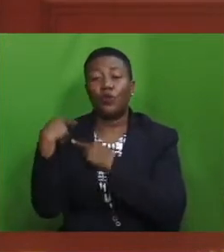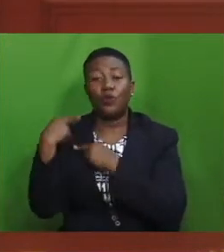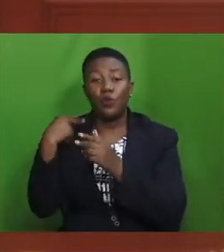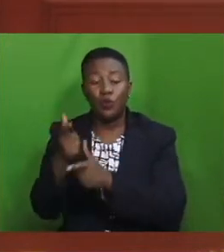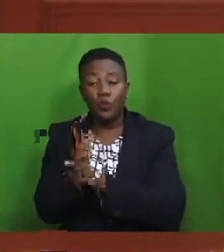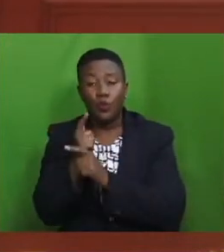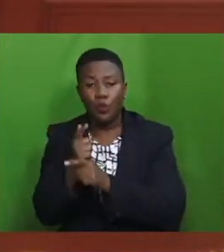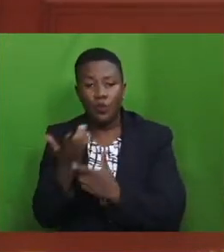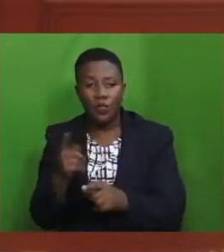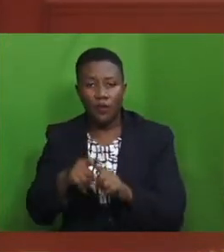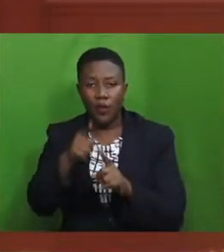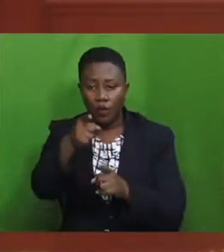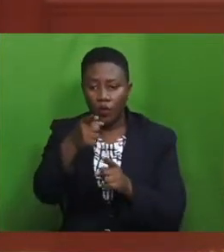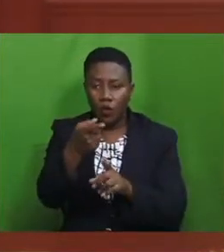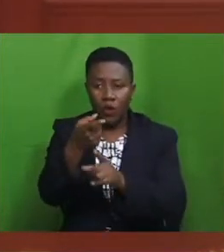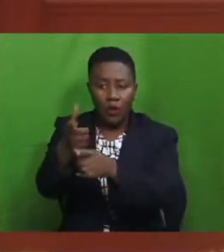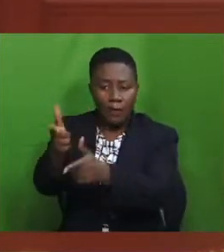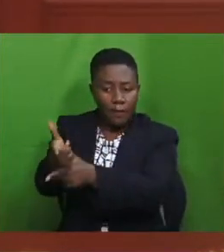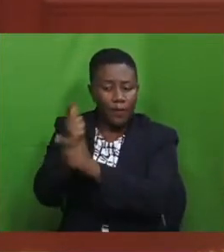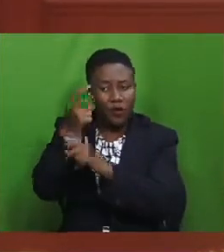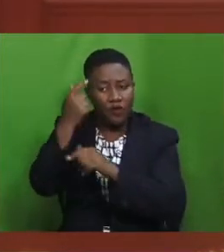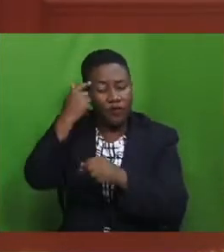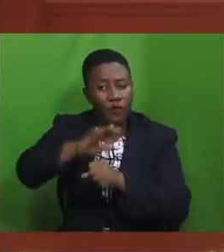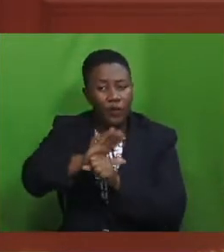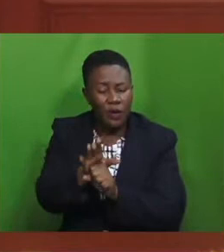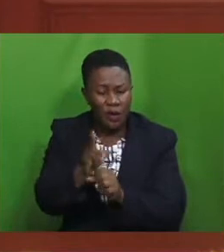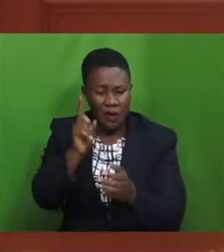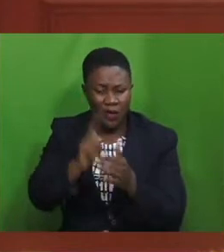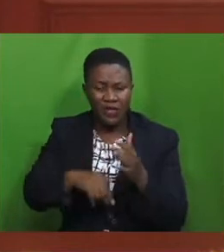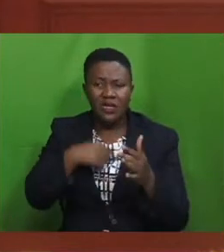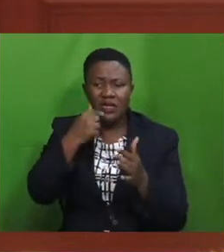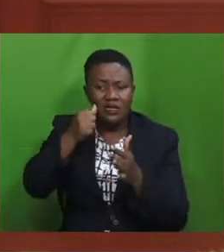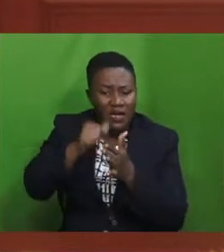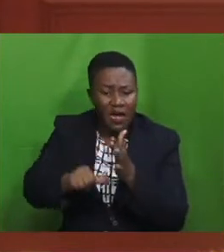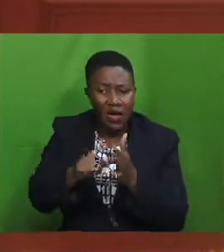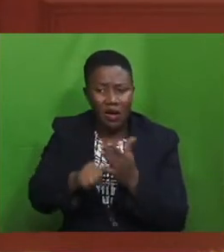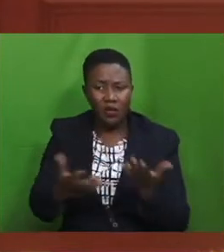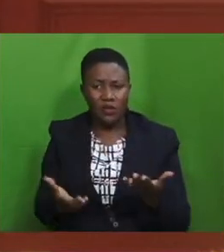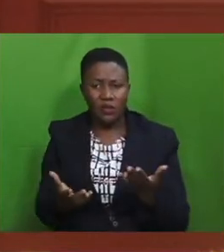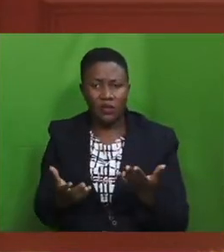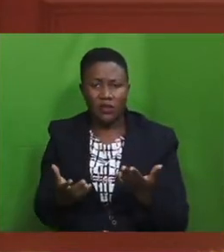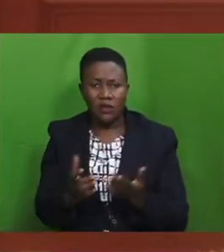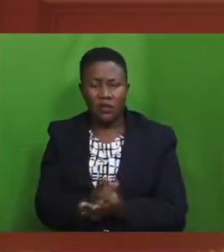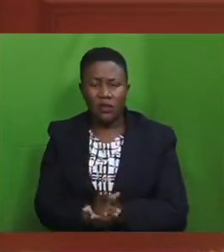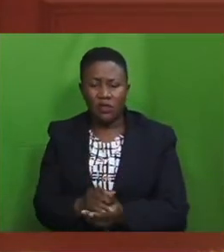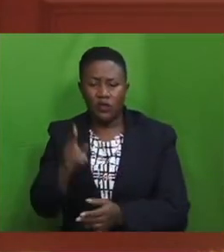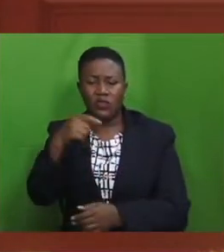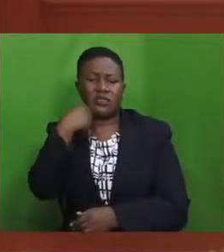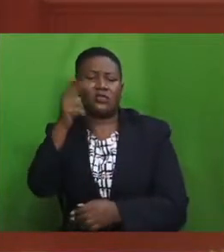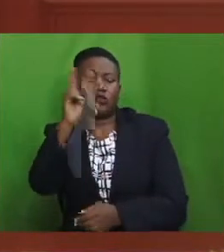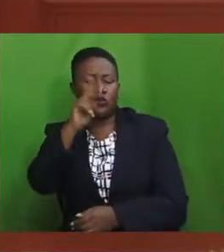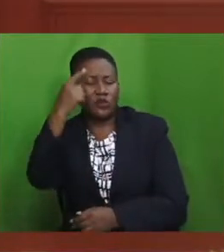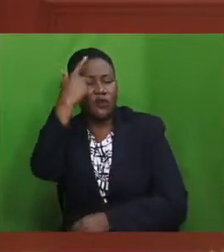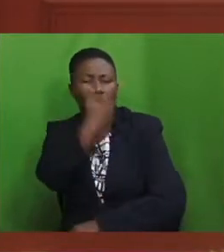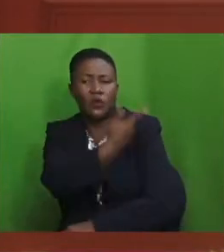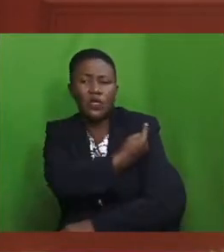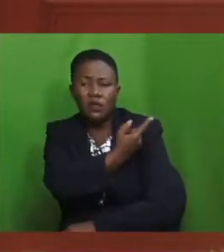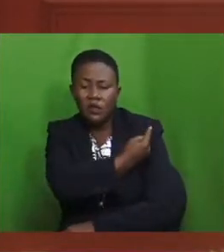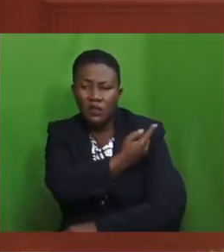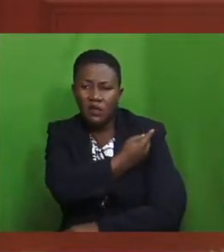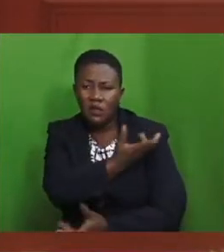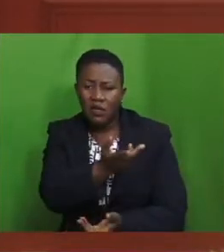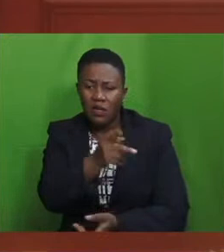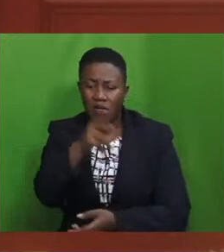for a sizable population of the country benefiting from COVID vaccines? What did you do with the money?